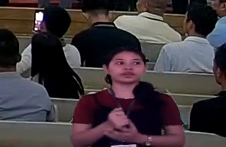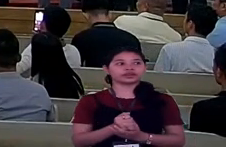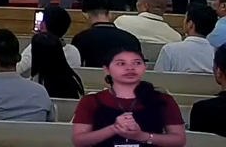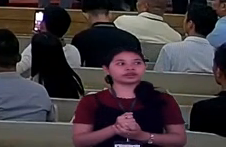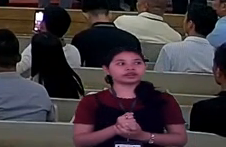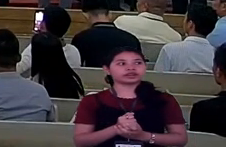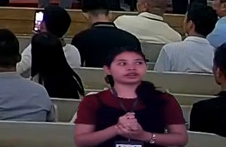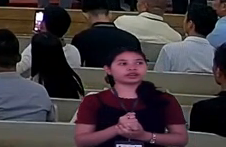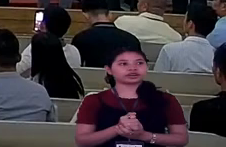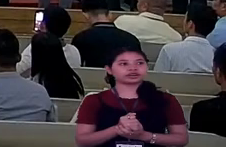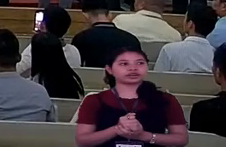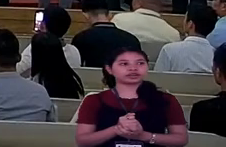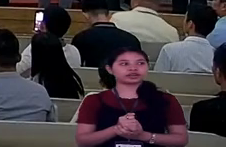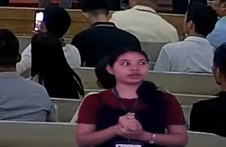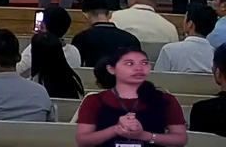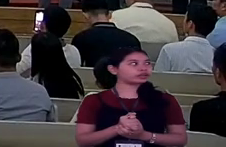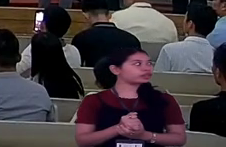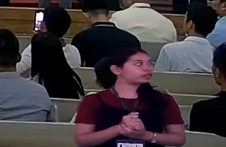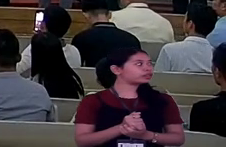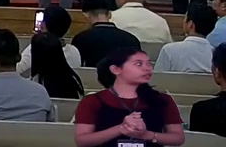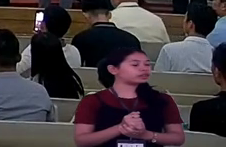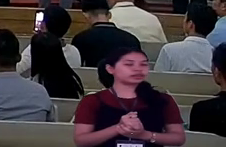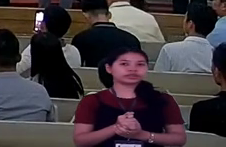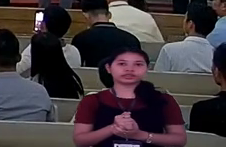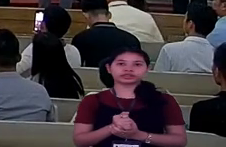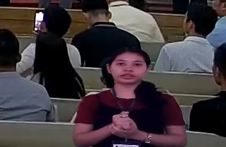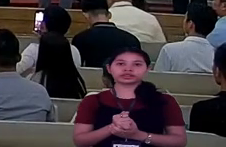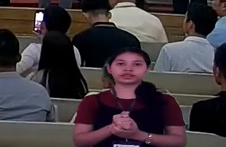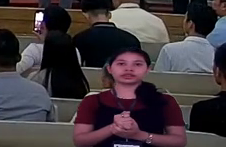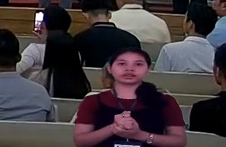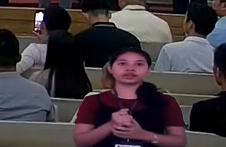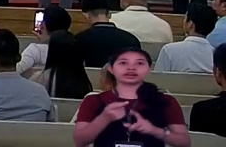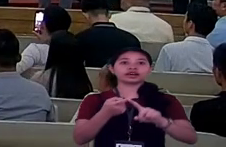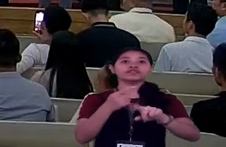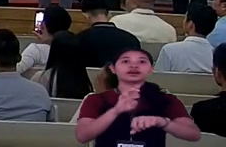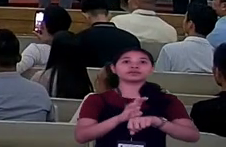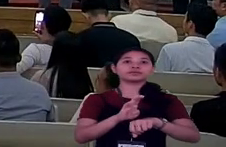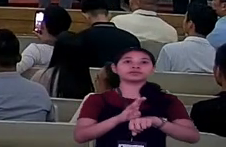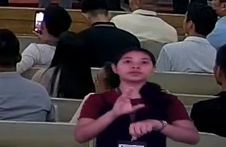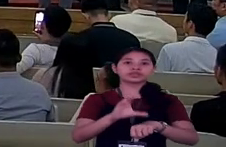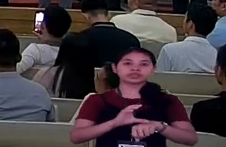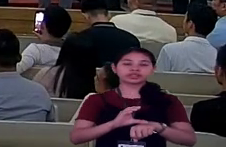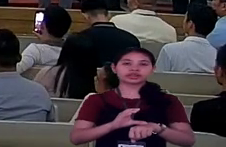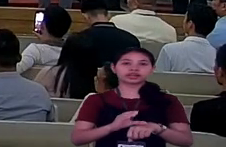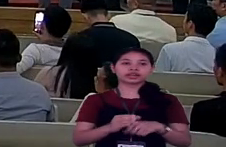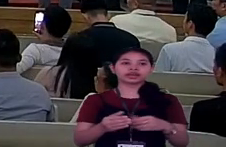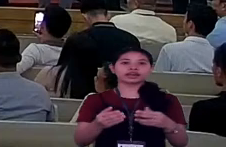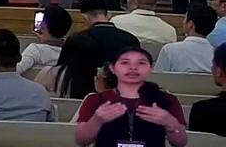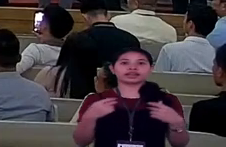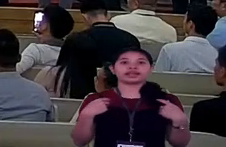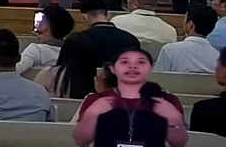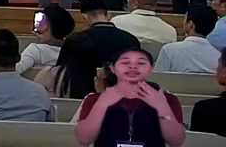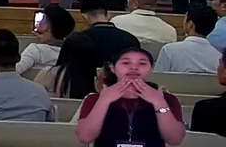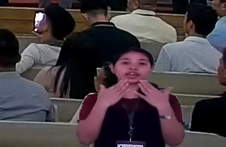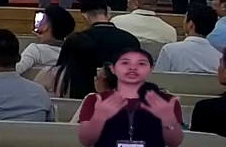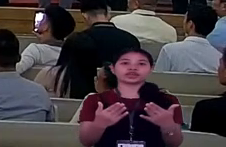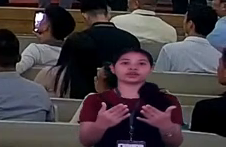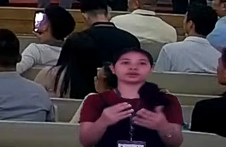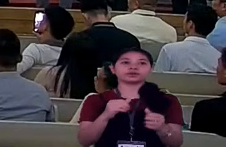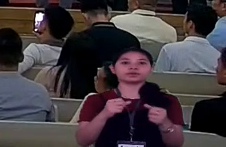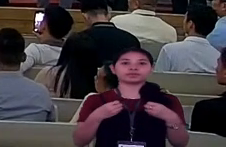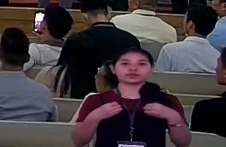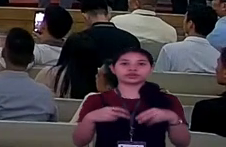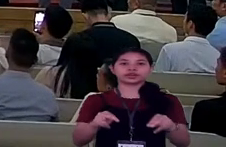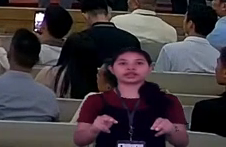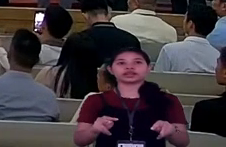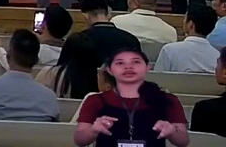our pastor, Robert Kent Chisalva, and our doctor emeritus, Army Chisalva. I will take this opportunity for all the